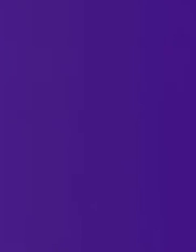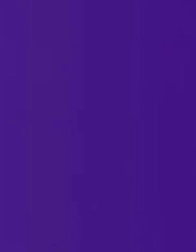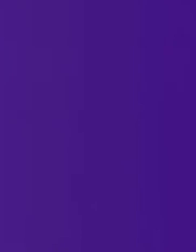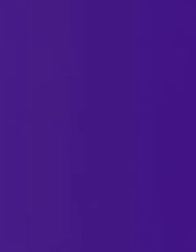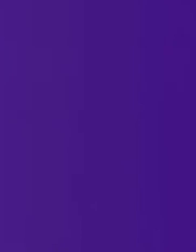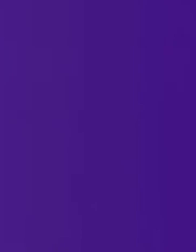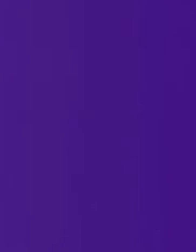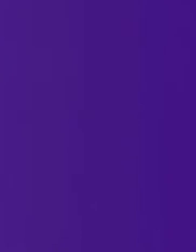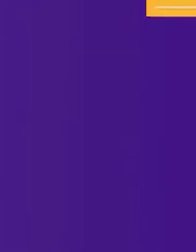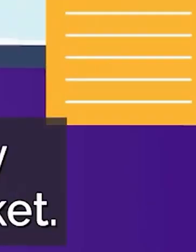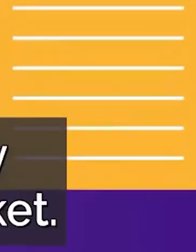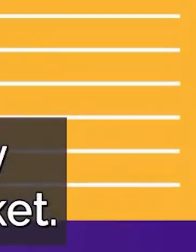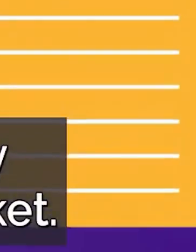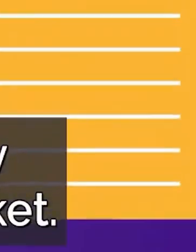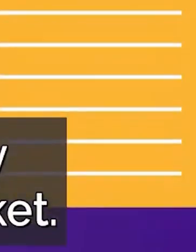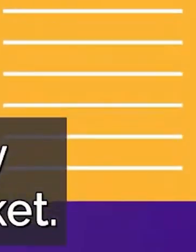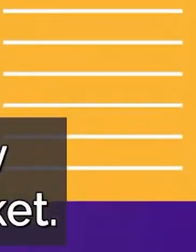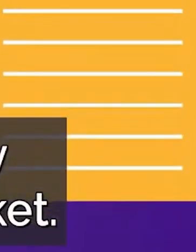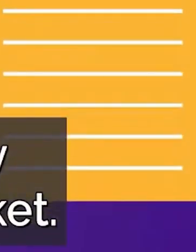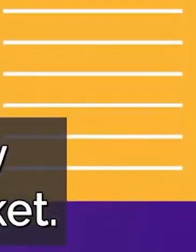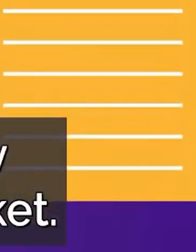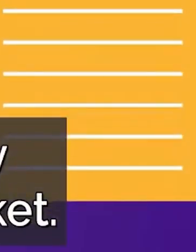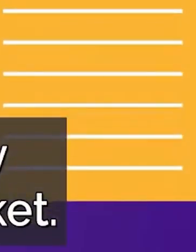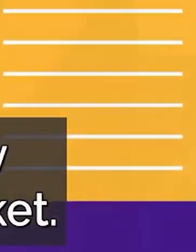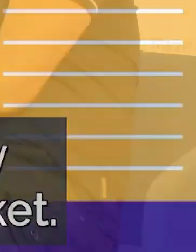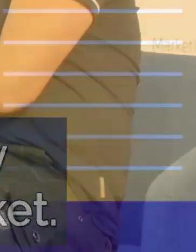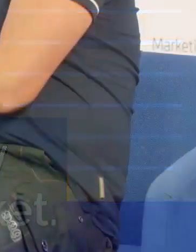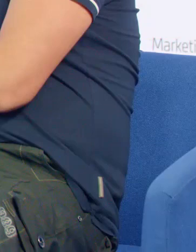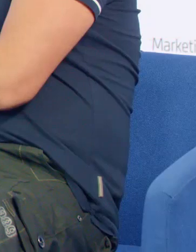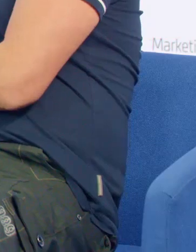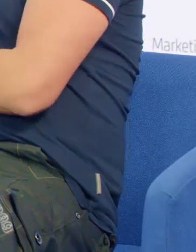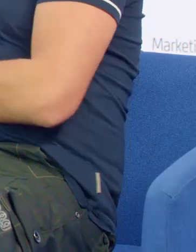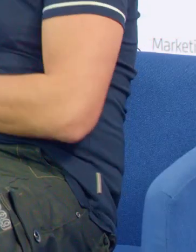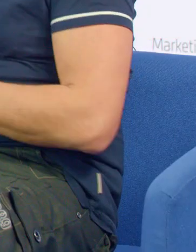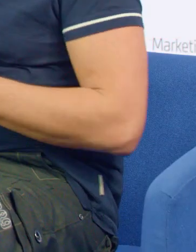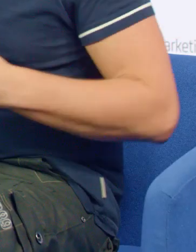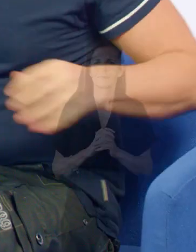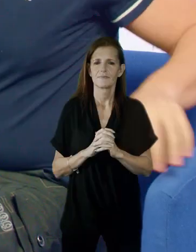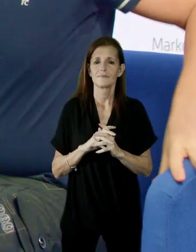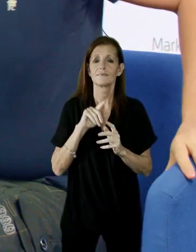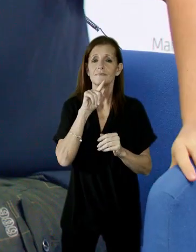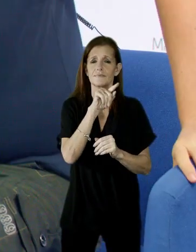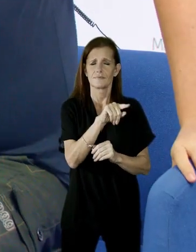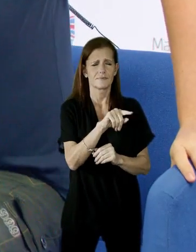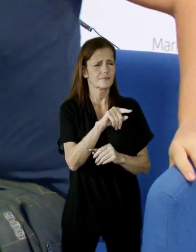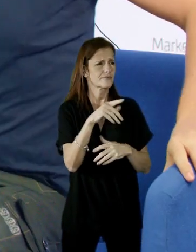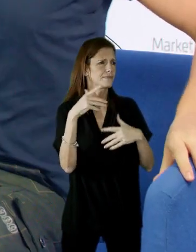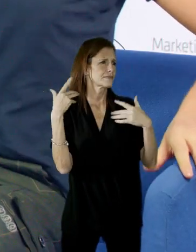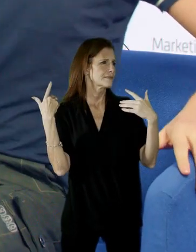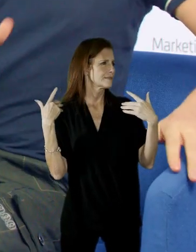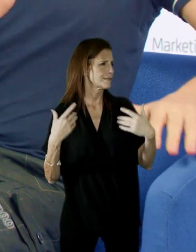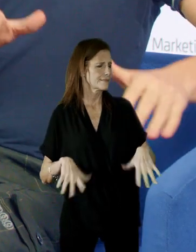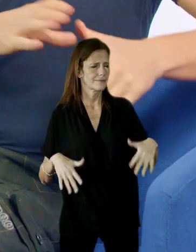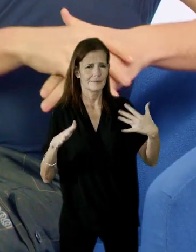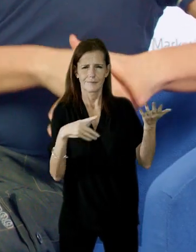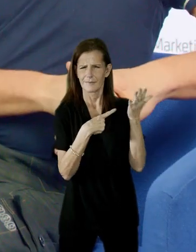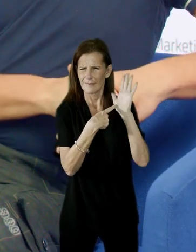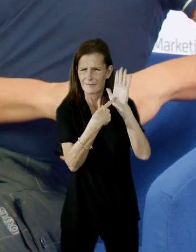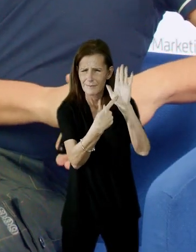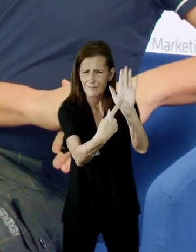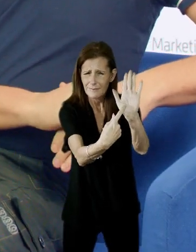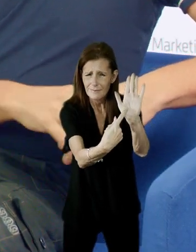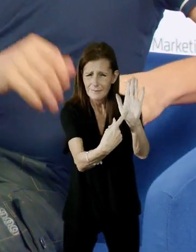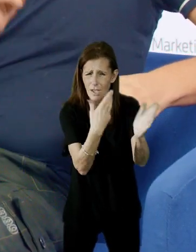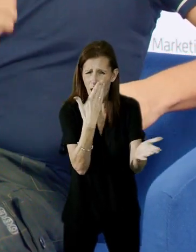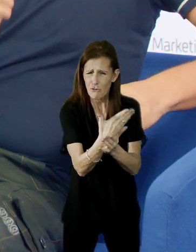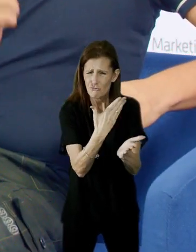only 10% of businesses currently have a disability strategy to access this market. They are some unbelievable